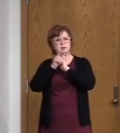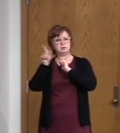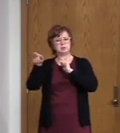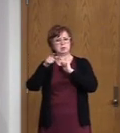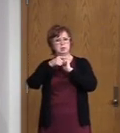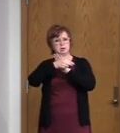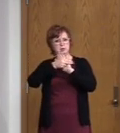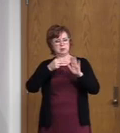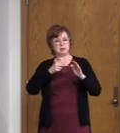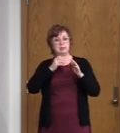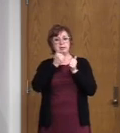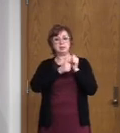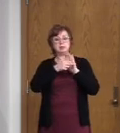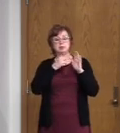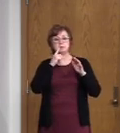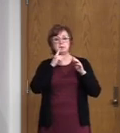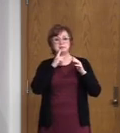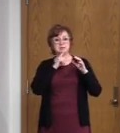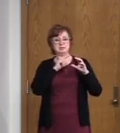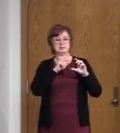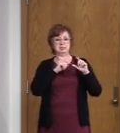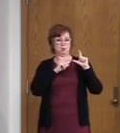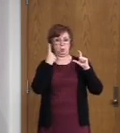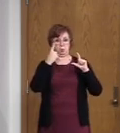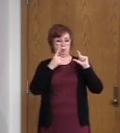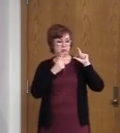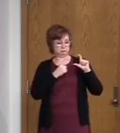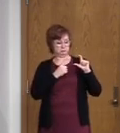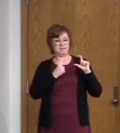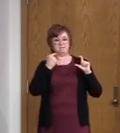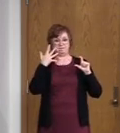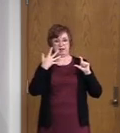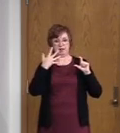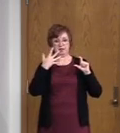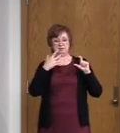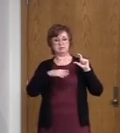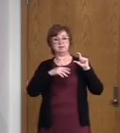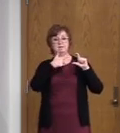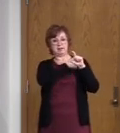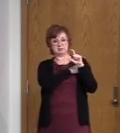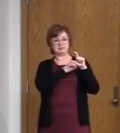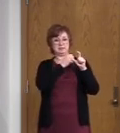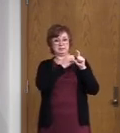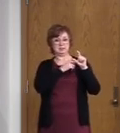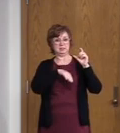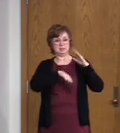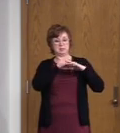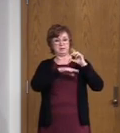them. How often has Saskatchewan been able to get 6 doses out of those vials from Pfizer?